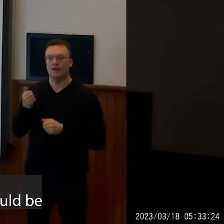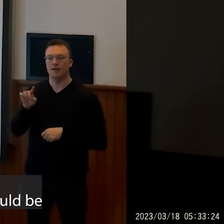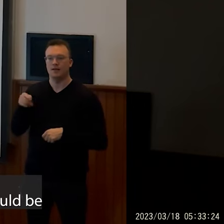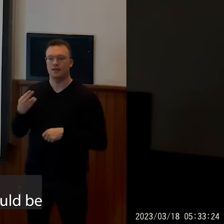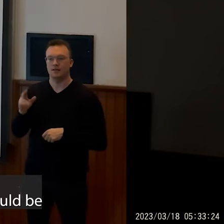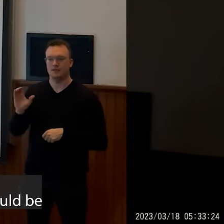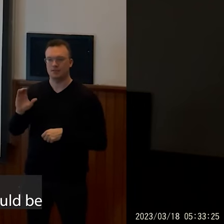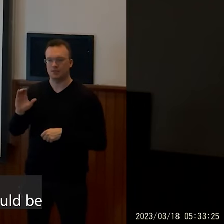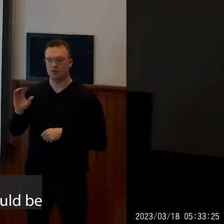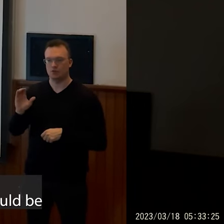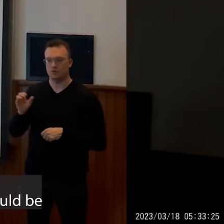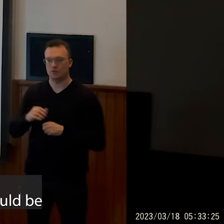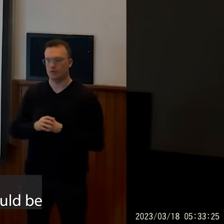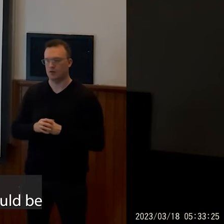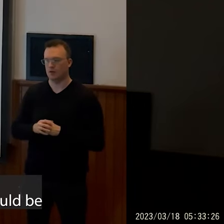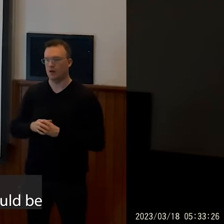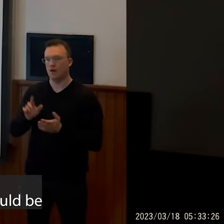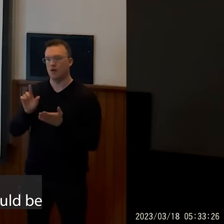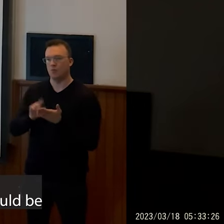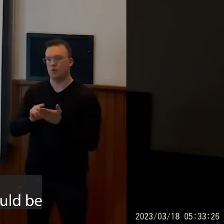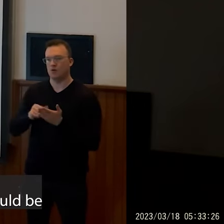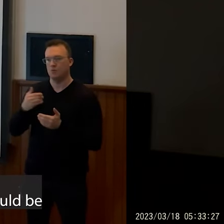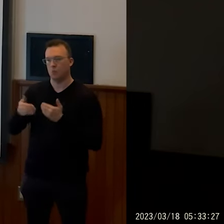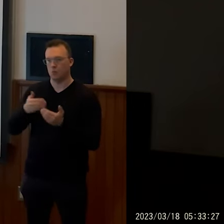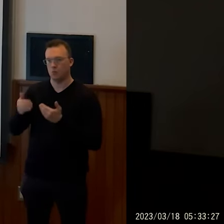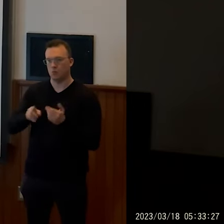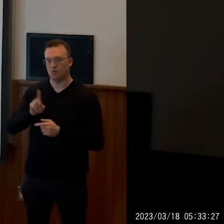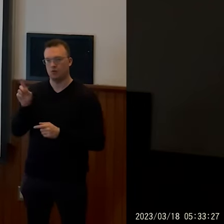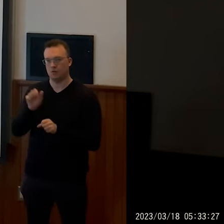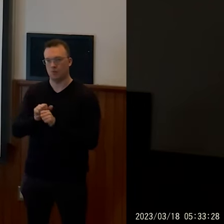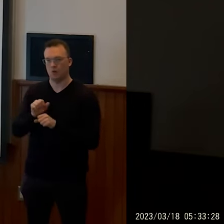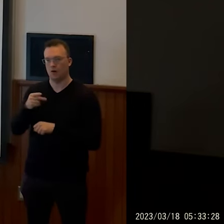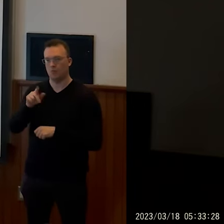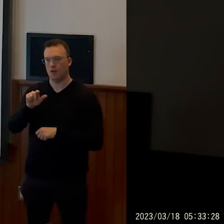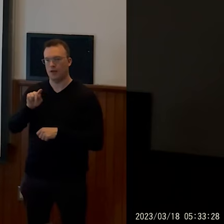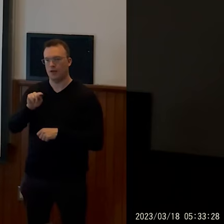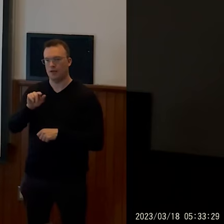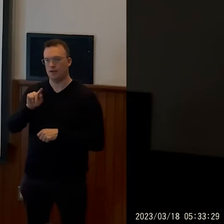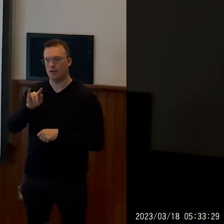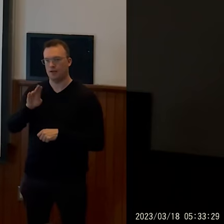century printing processes, and this work would be on platinum prints.